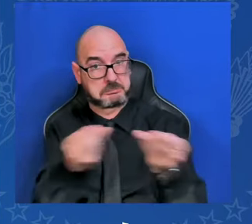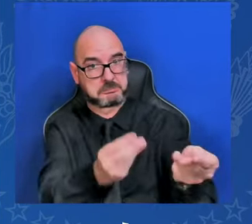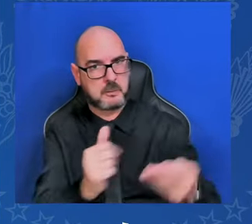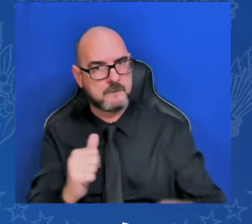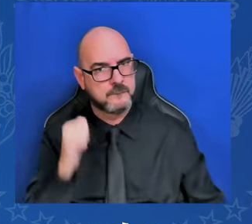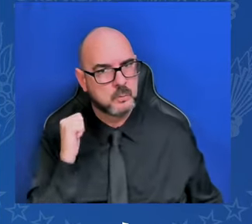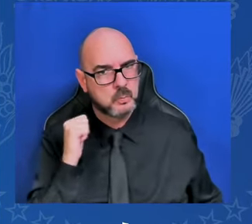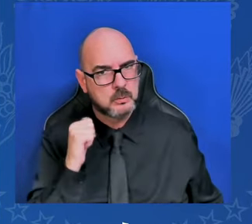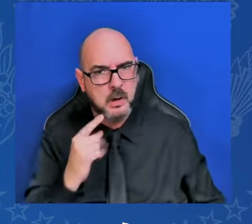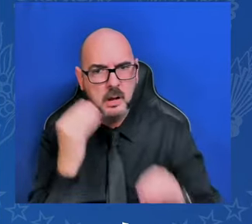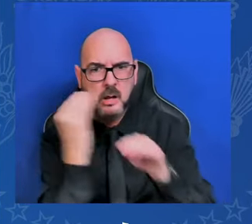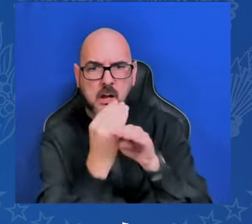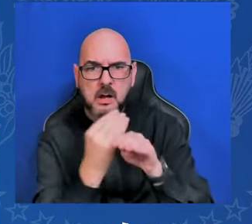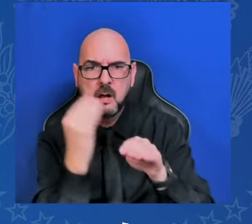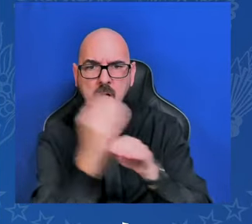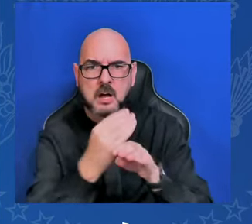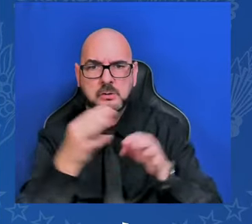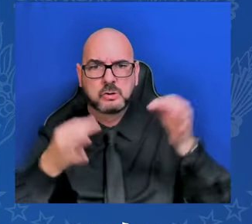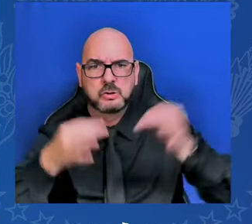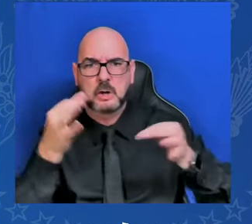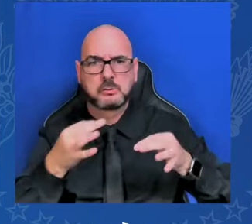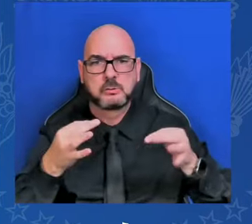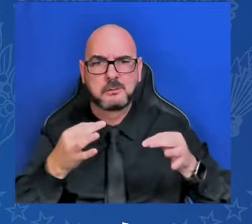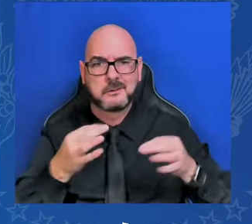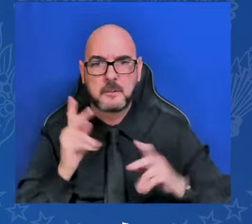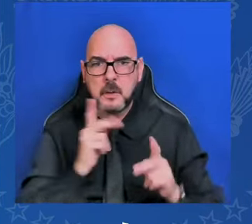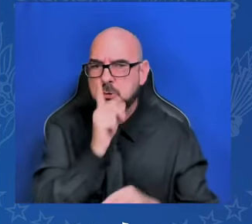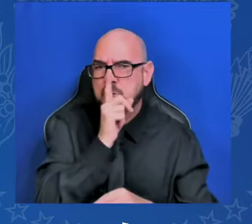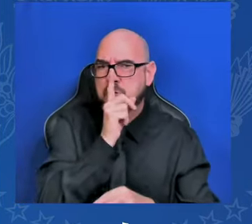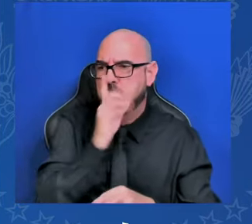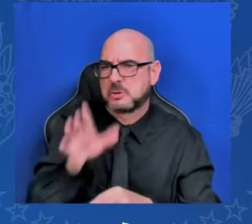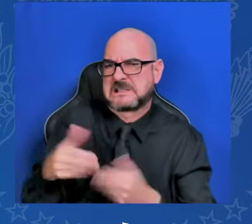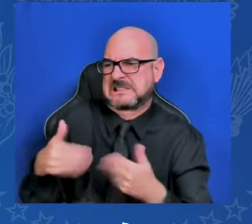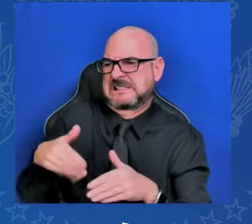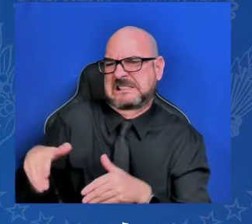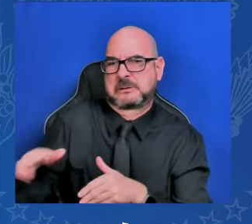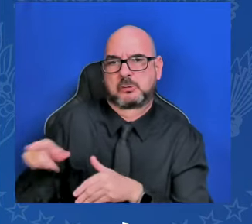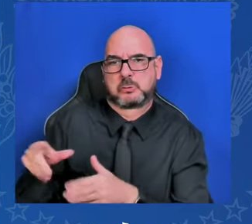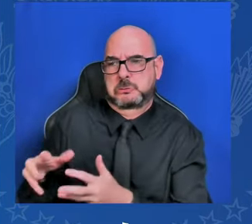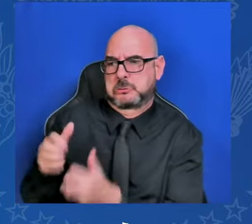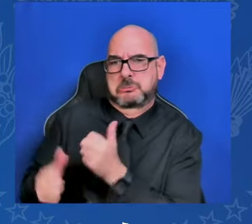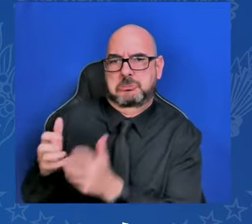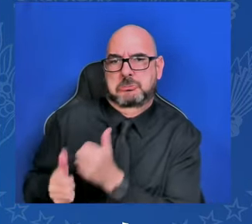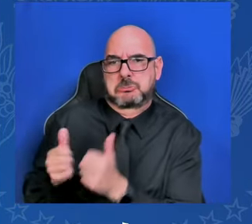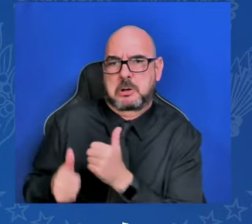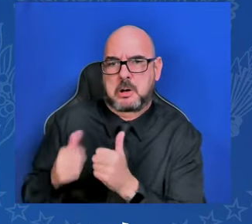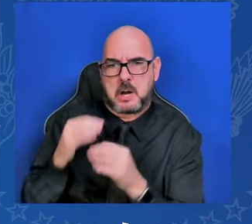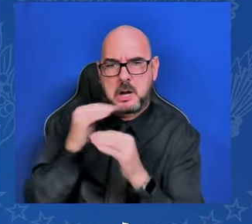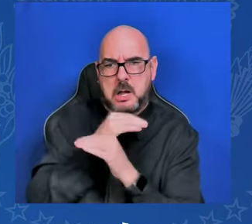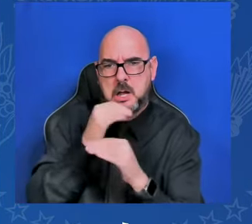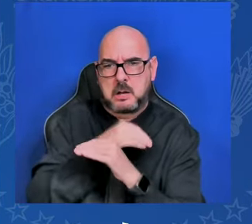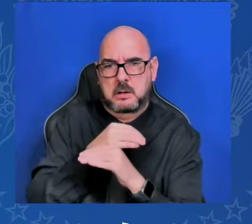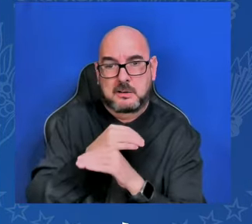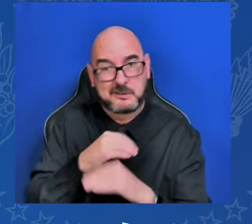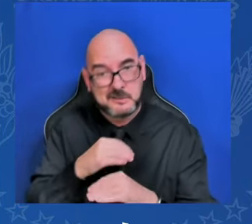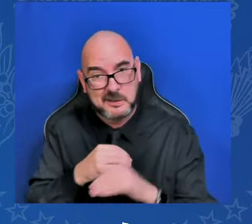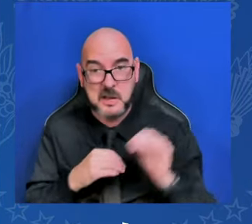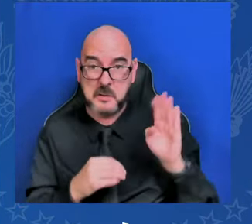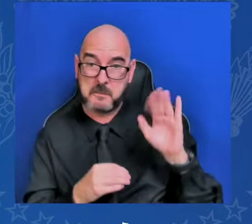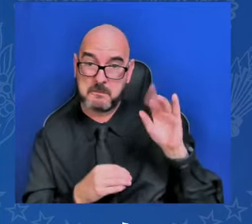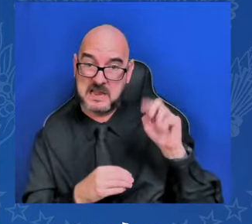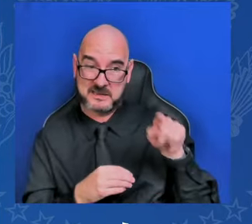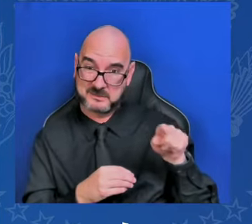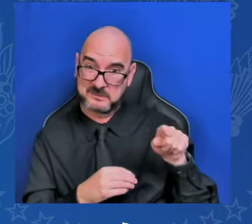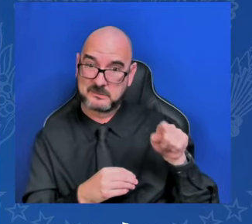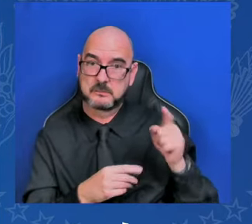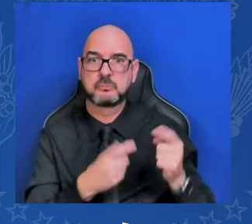destroy evidence and then lie about it. In contrast, Mr. Biden turned in classified documents to the National Archives, the